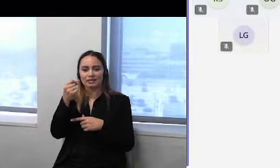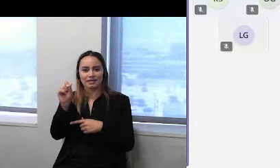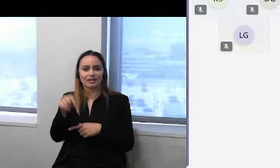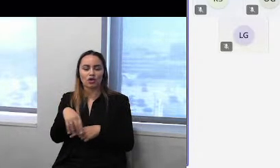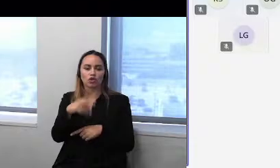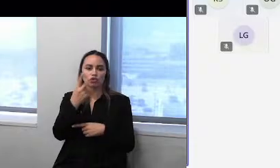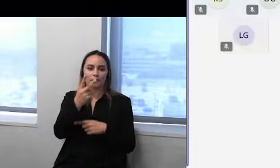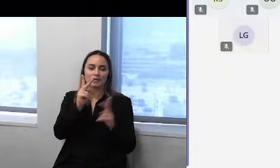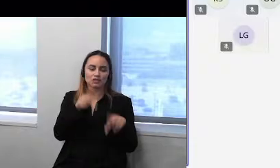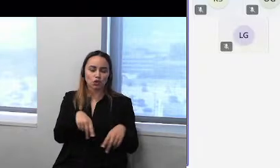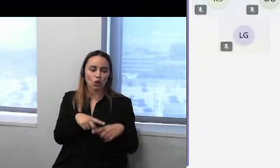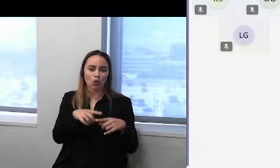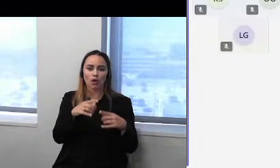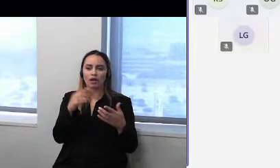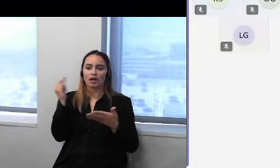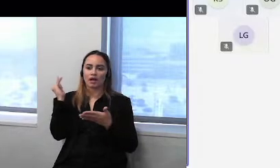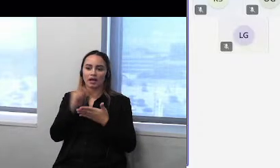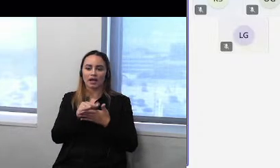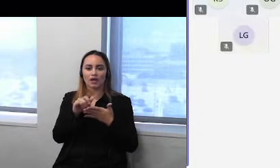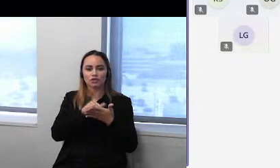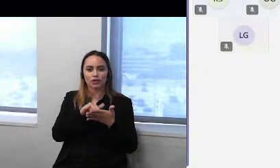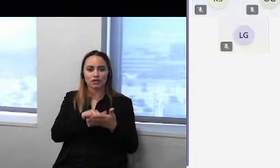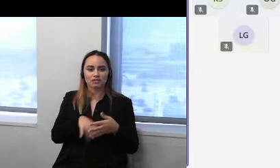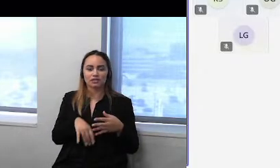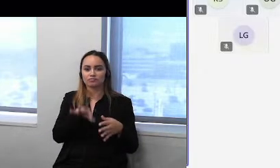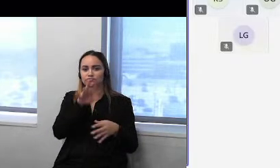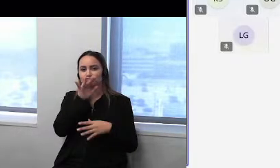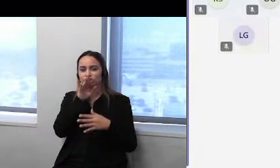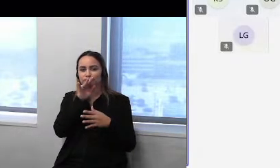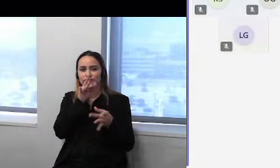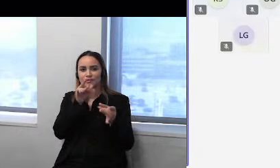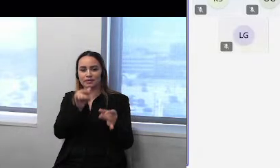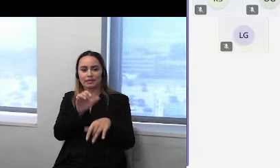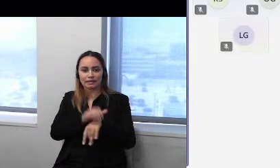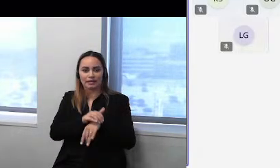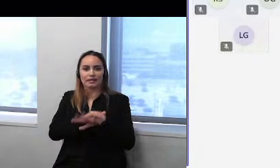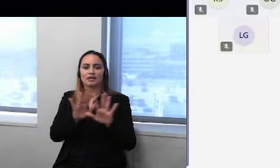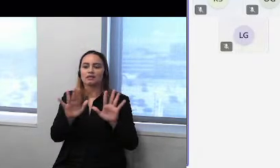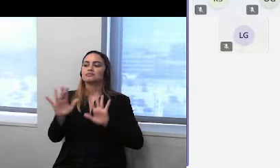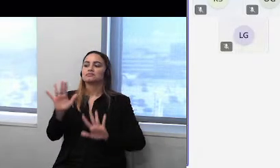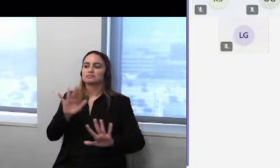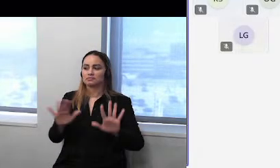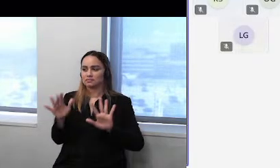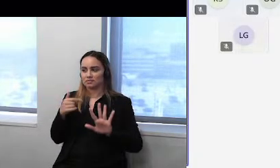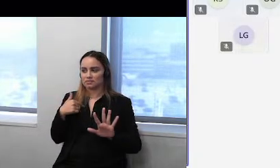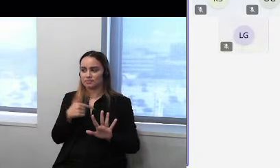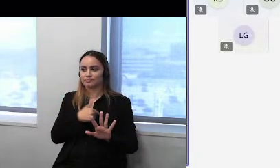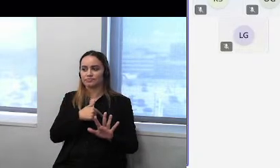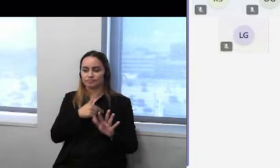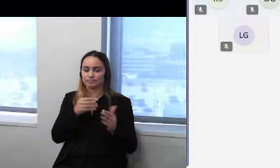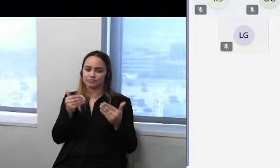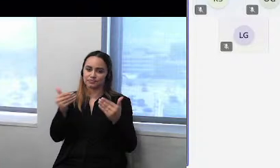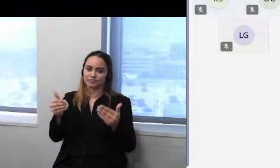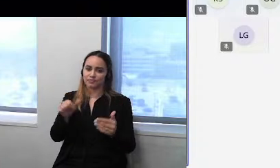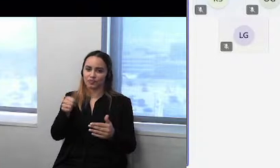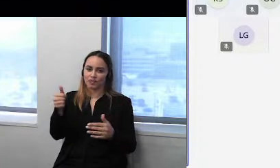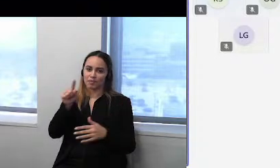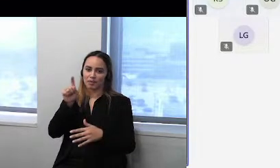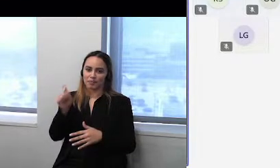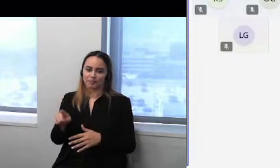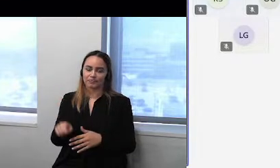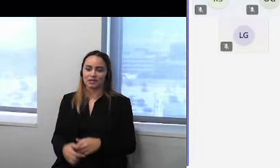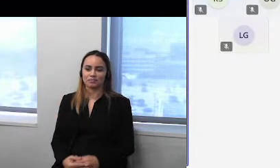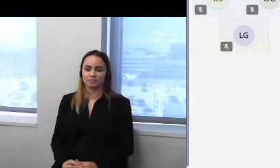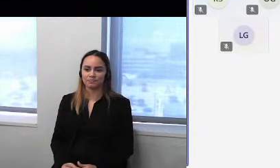sound like they came from New Jersey. And with that, we'll go on to the next question, Mr. Fernandez, if you have it. Okay,